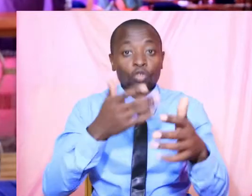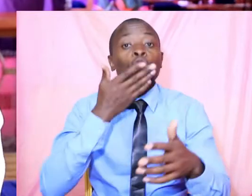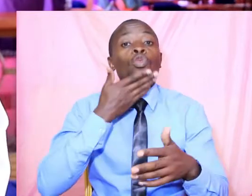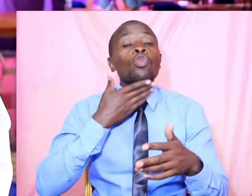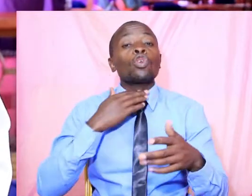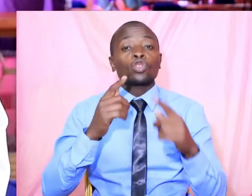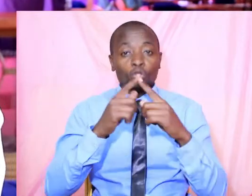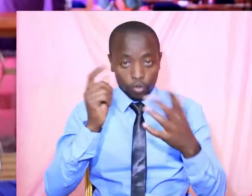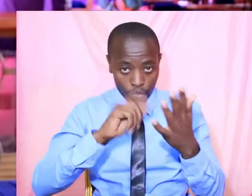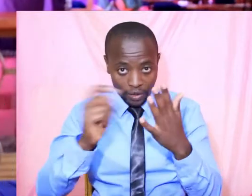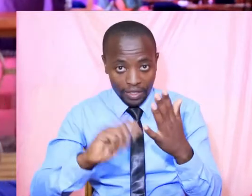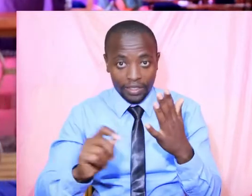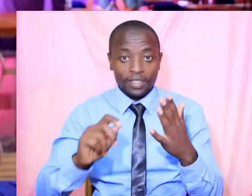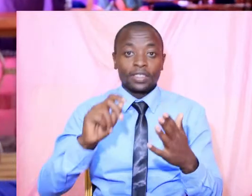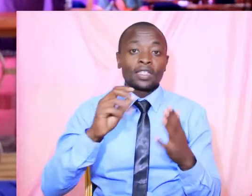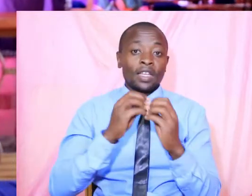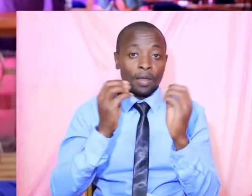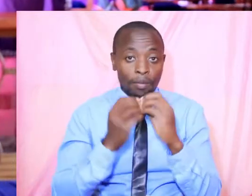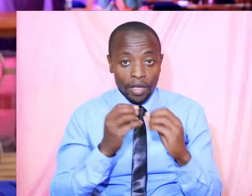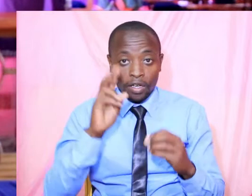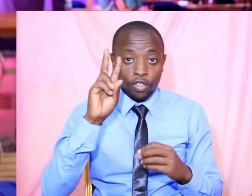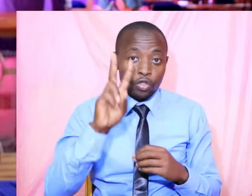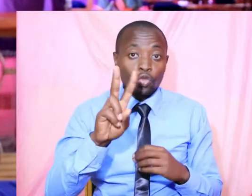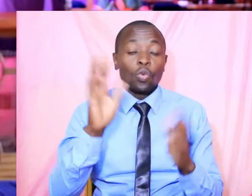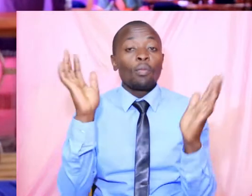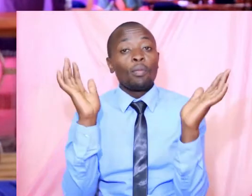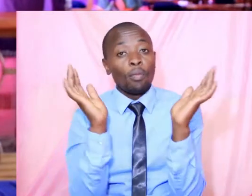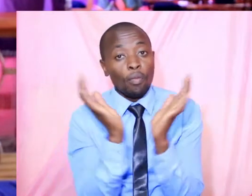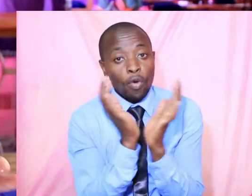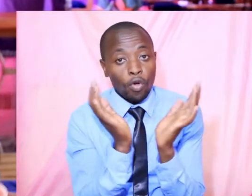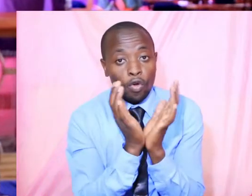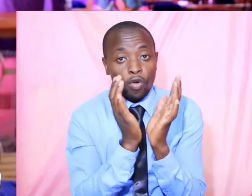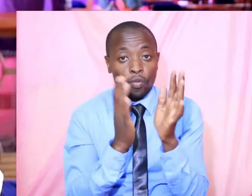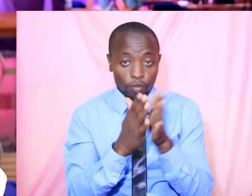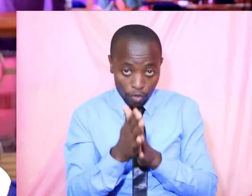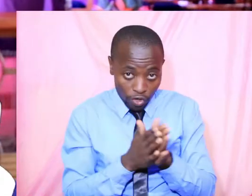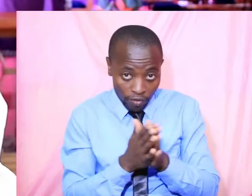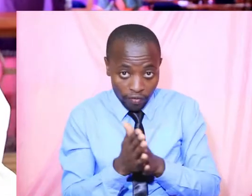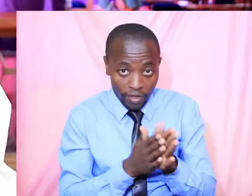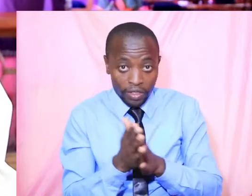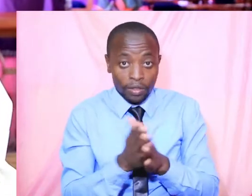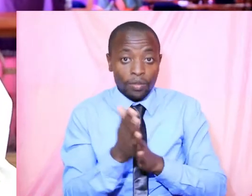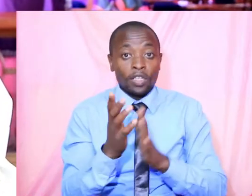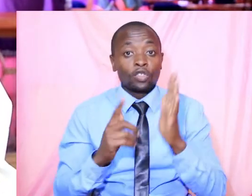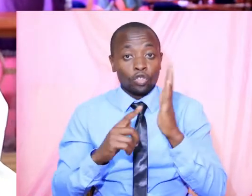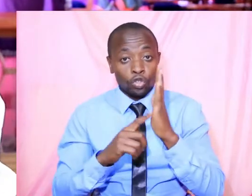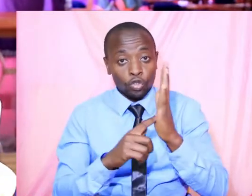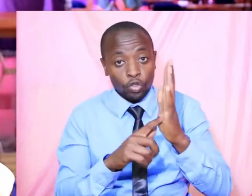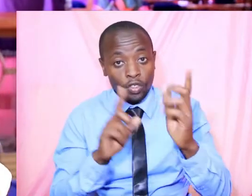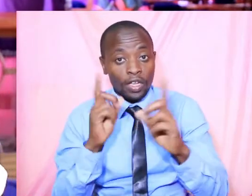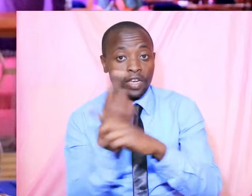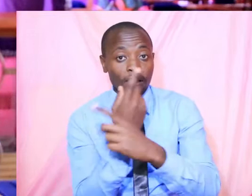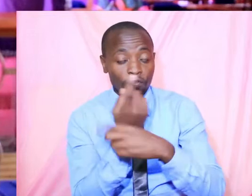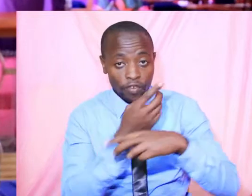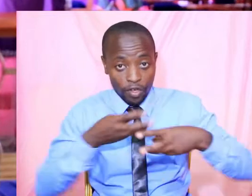write. Secondly, Paul influences by creating a dilemma relevant